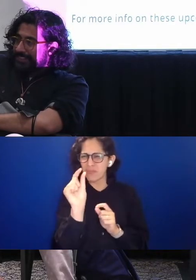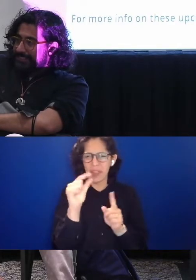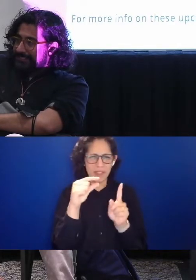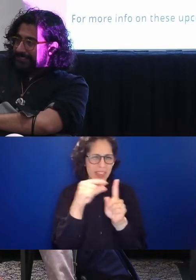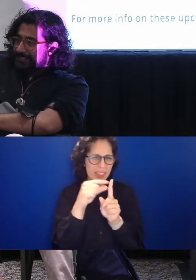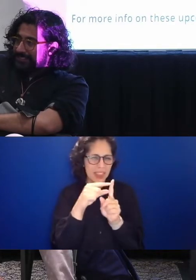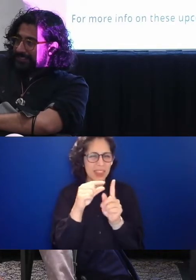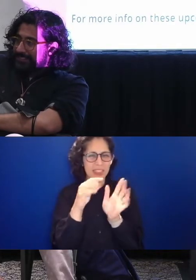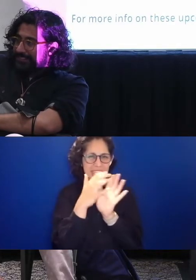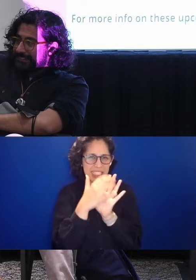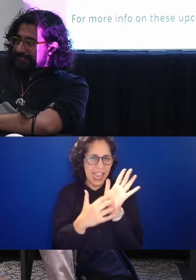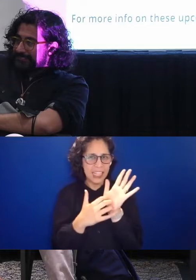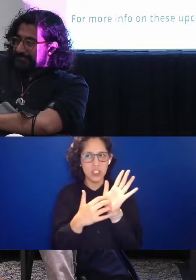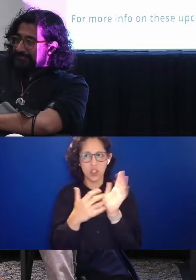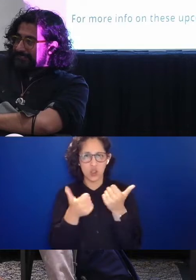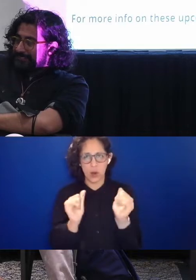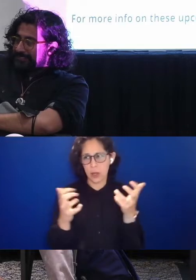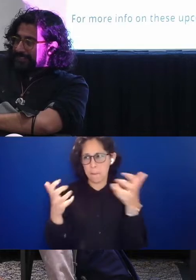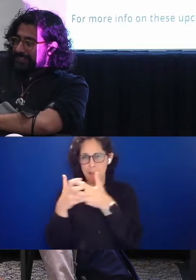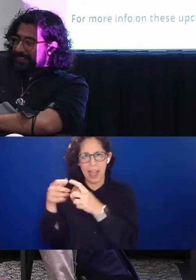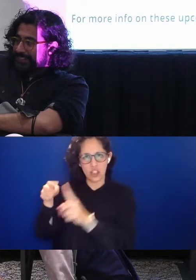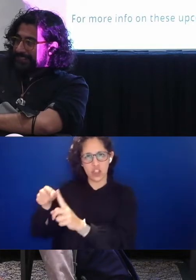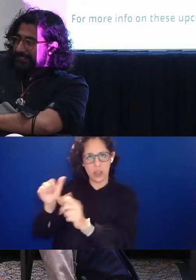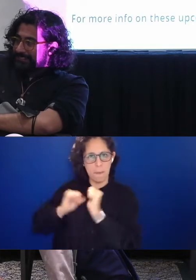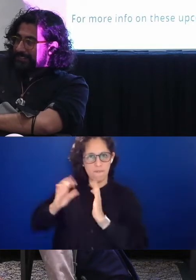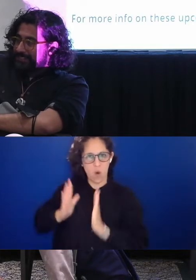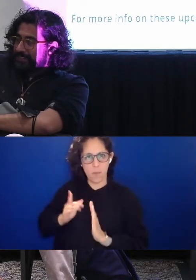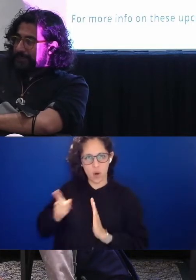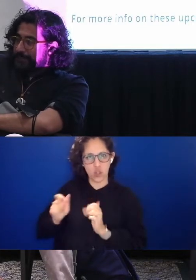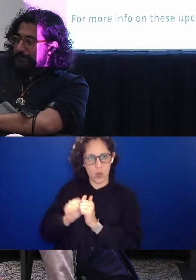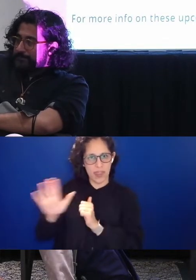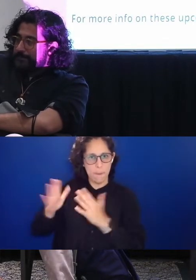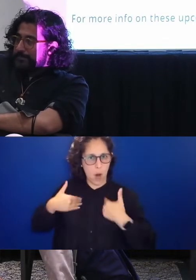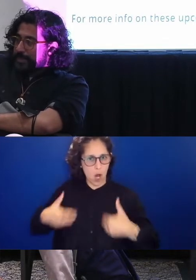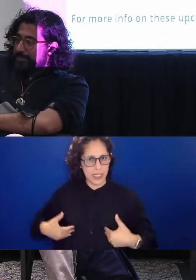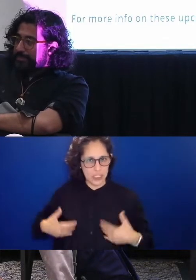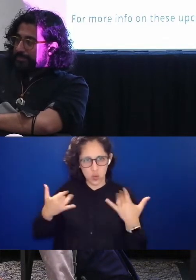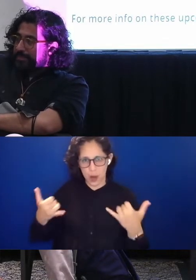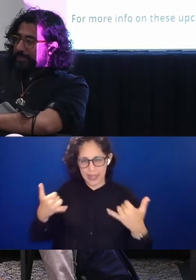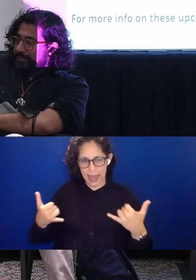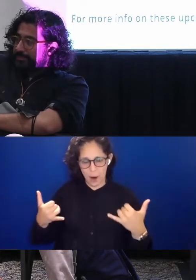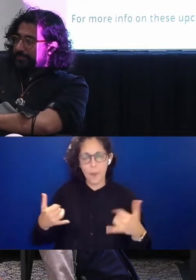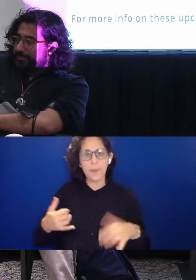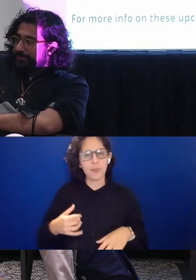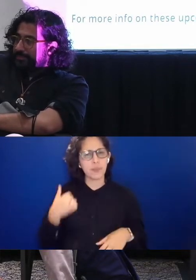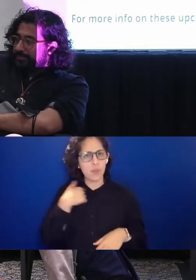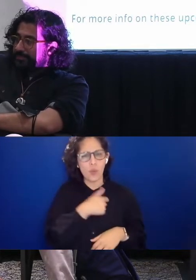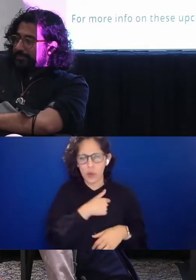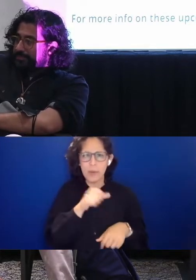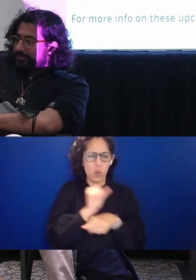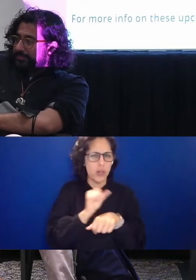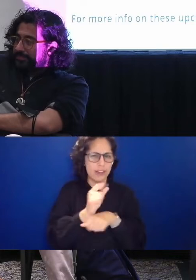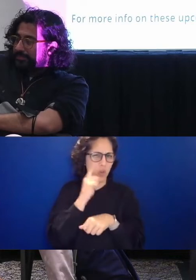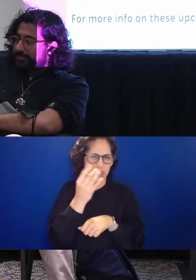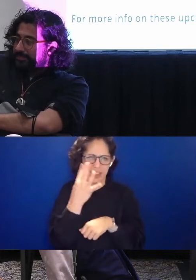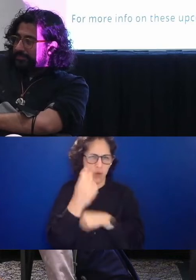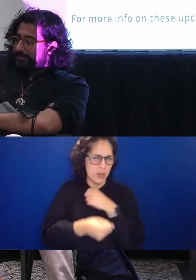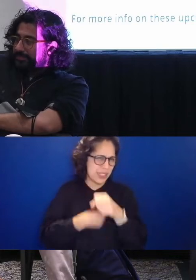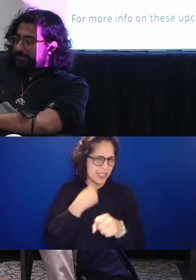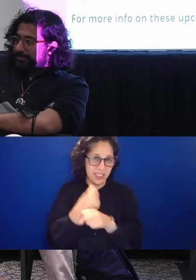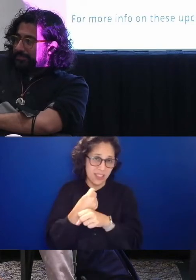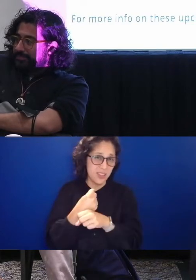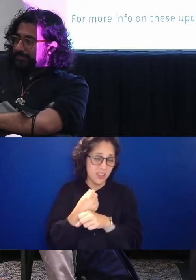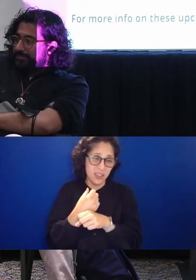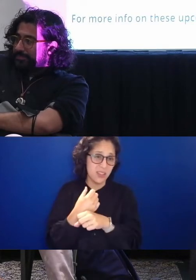the performers are at this moment in time, in their bodies right now. And we've been working it over a couple of years, and so that